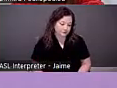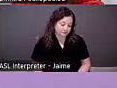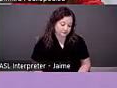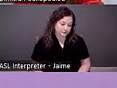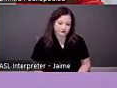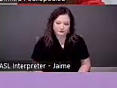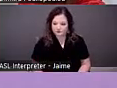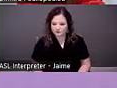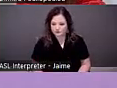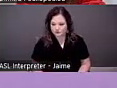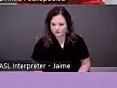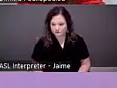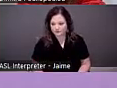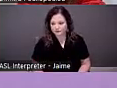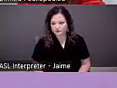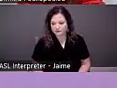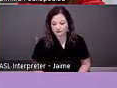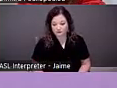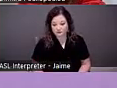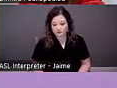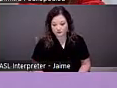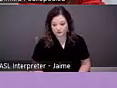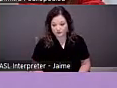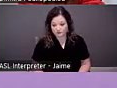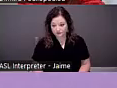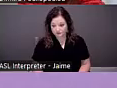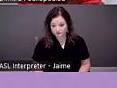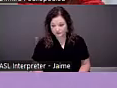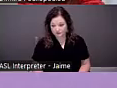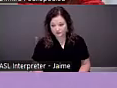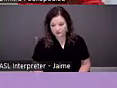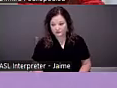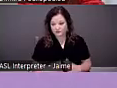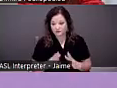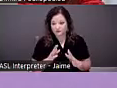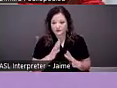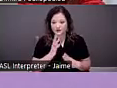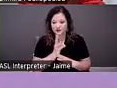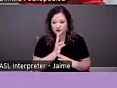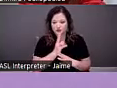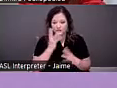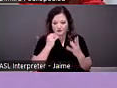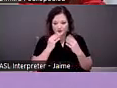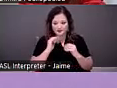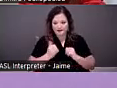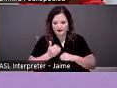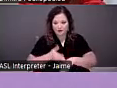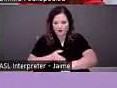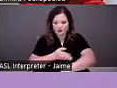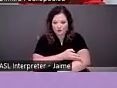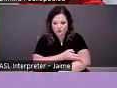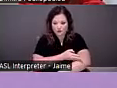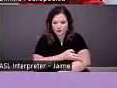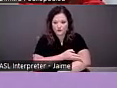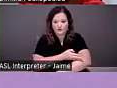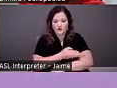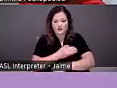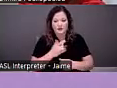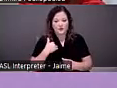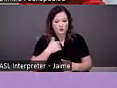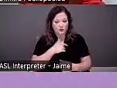And here you can see how the user experience improved as we went through with the